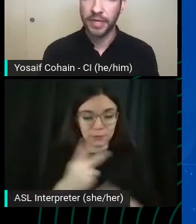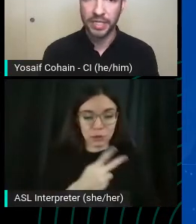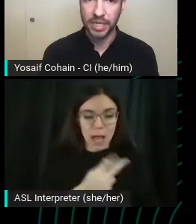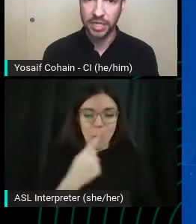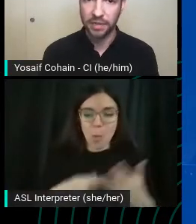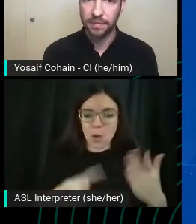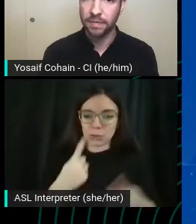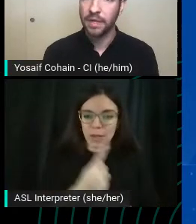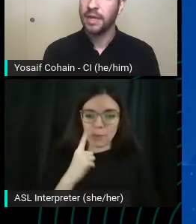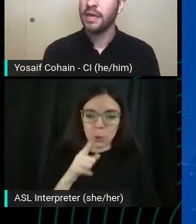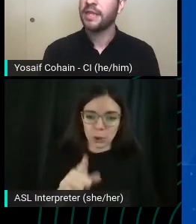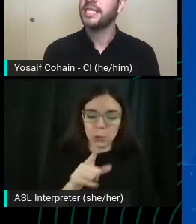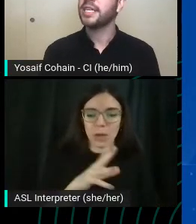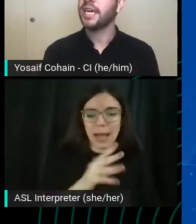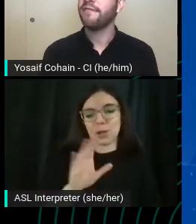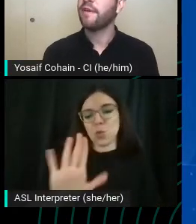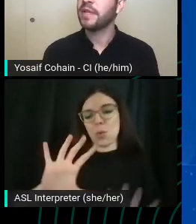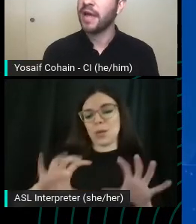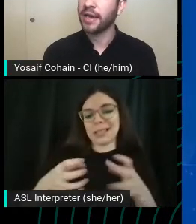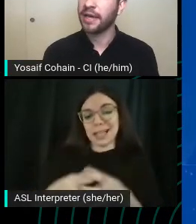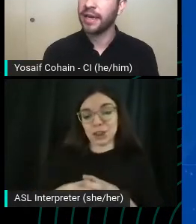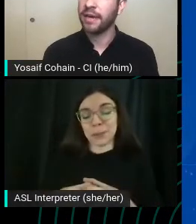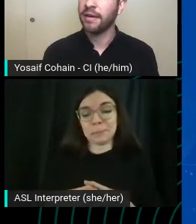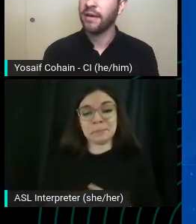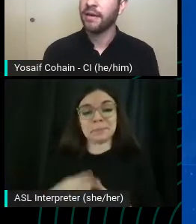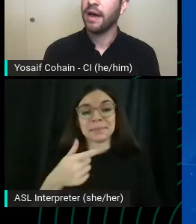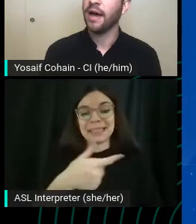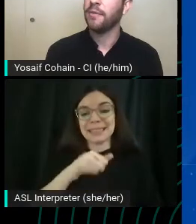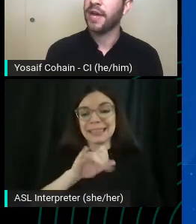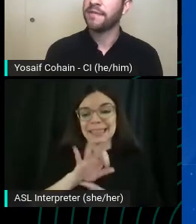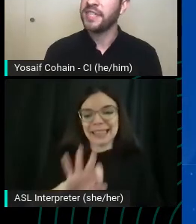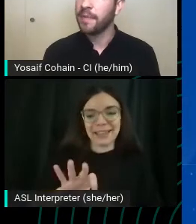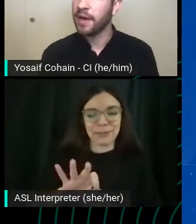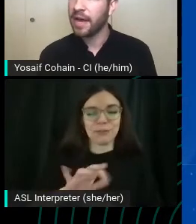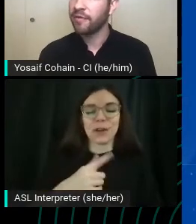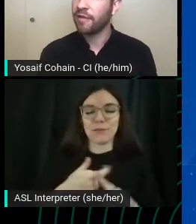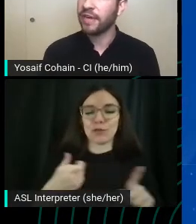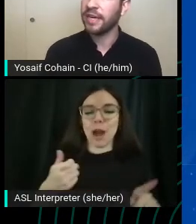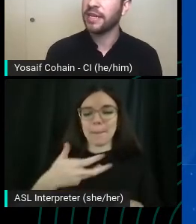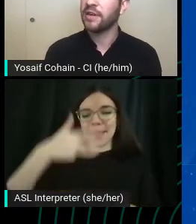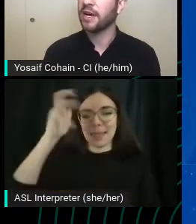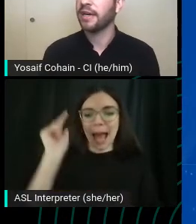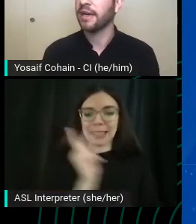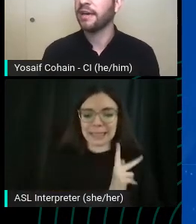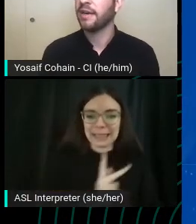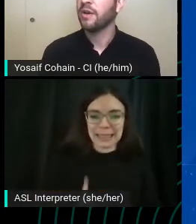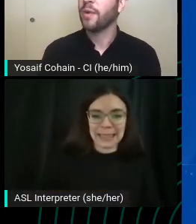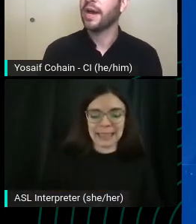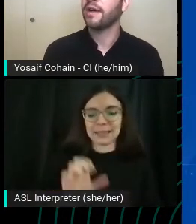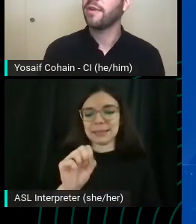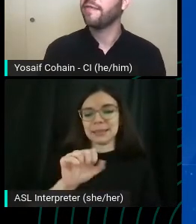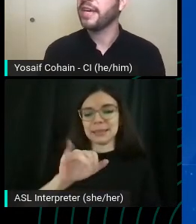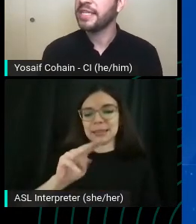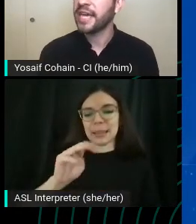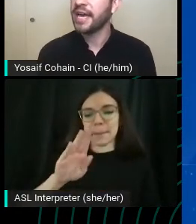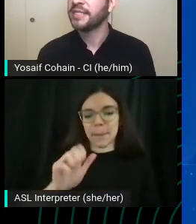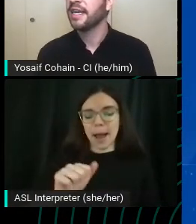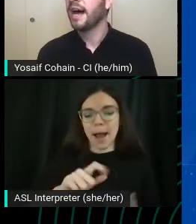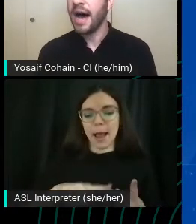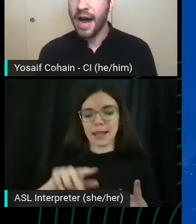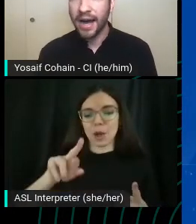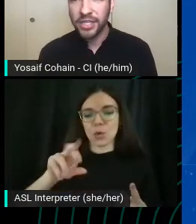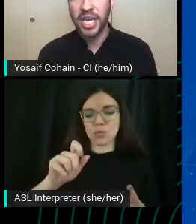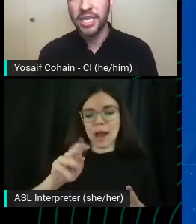your organization. This is a gift from The Lion King. We have Simba and Rafiki talking, where Rafiki